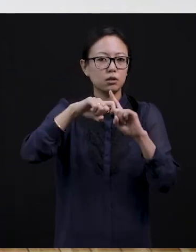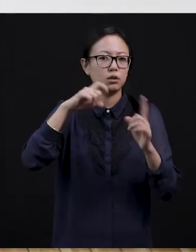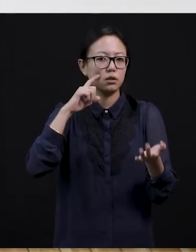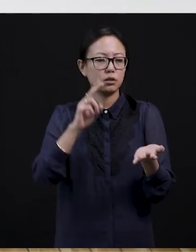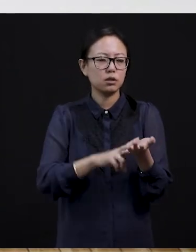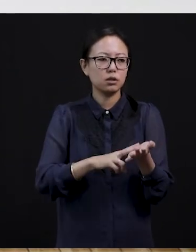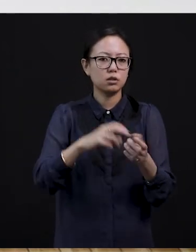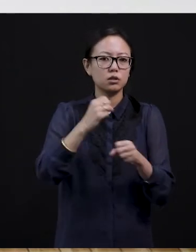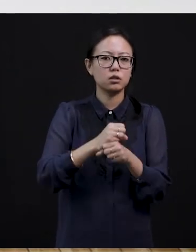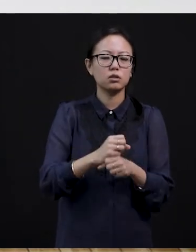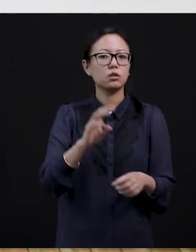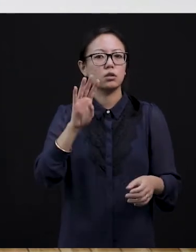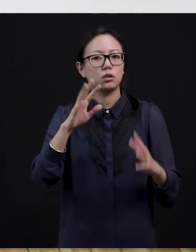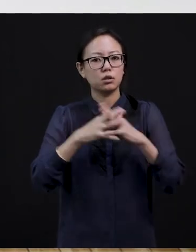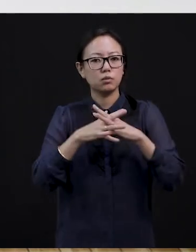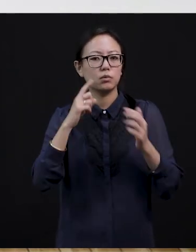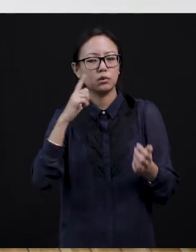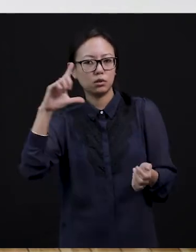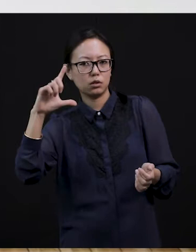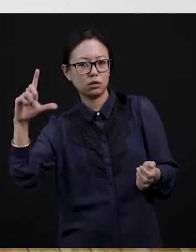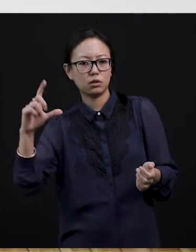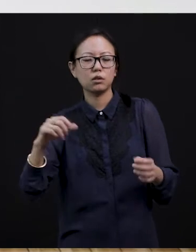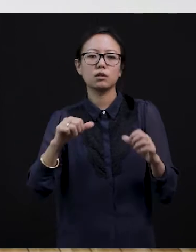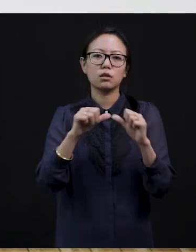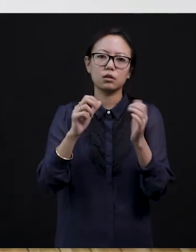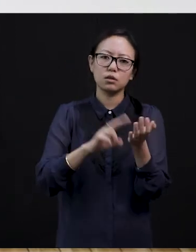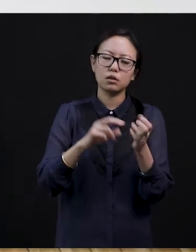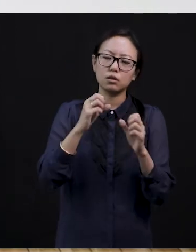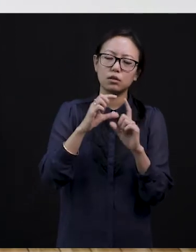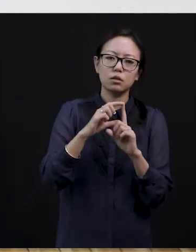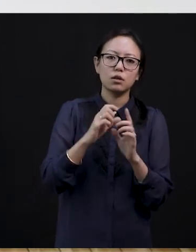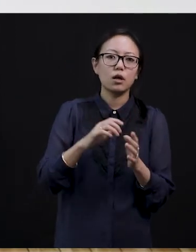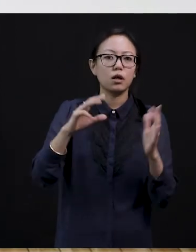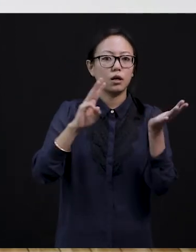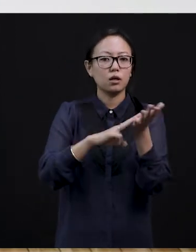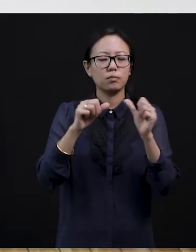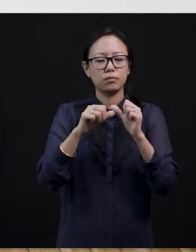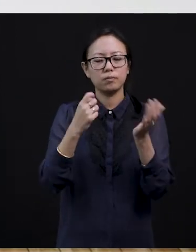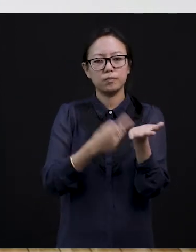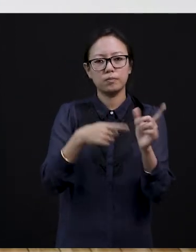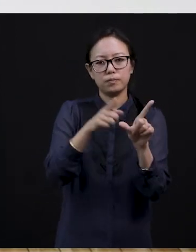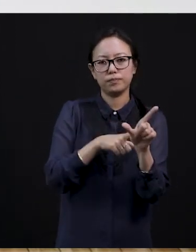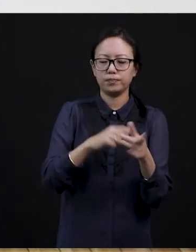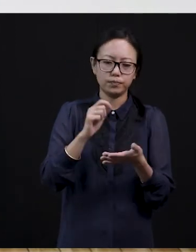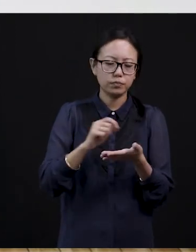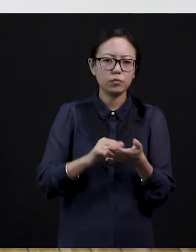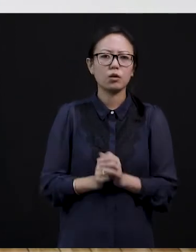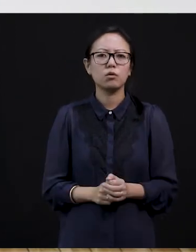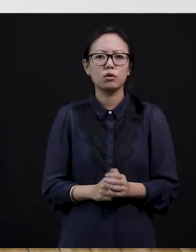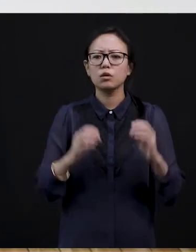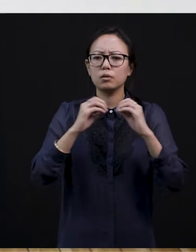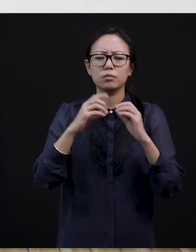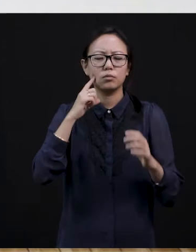the co-rulers of England after the overthrow of King James. Now, what was this bill all about? This was